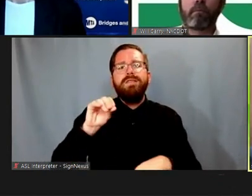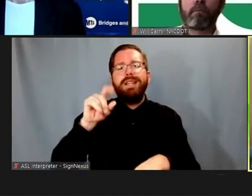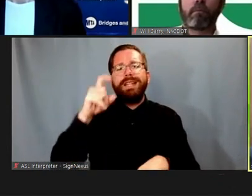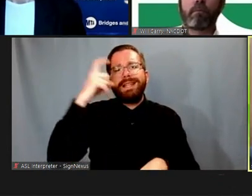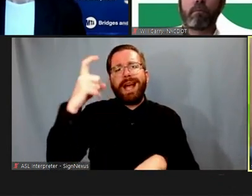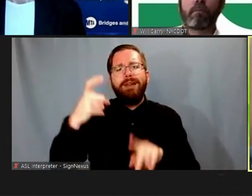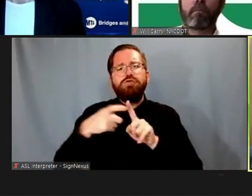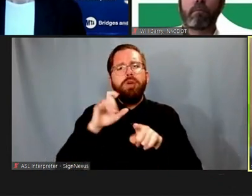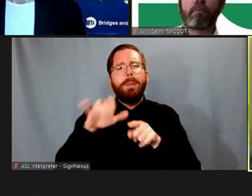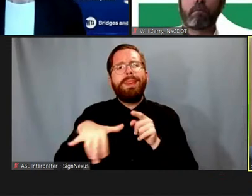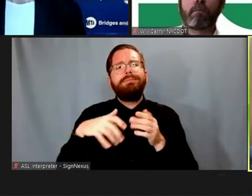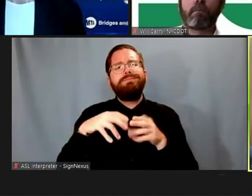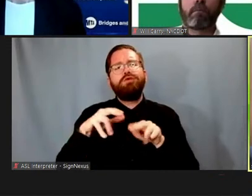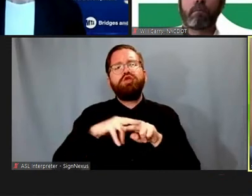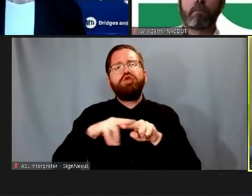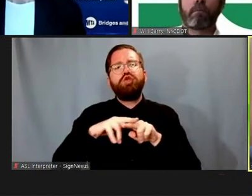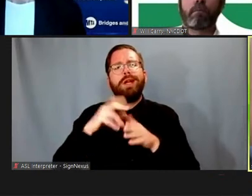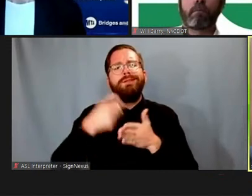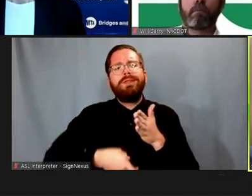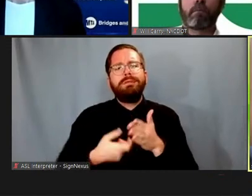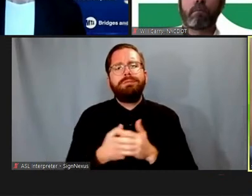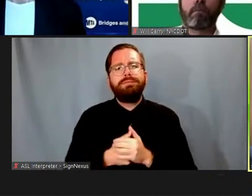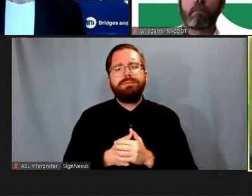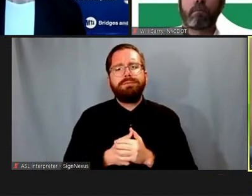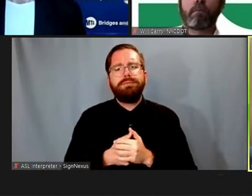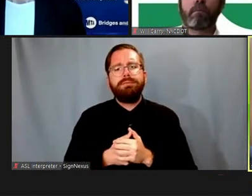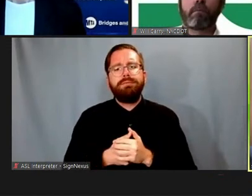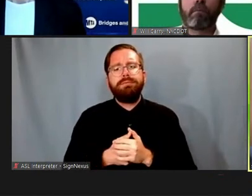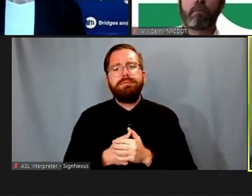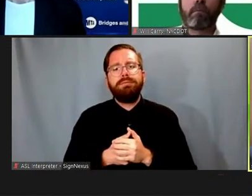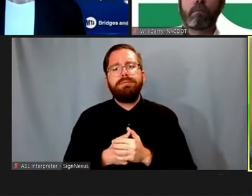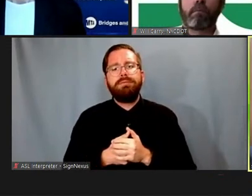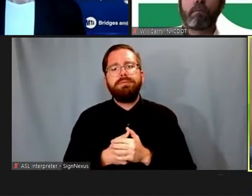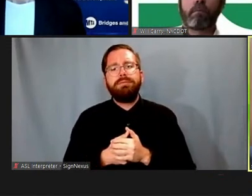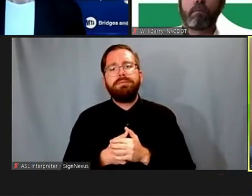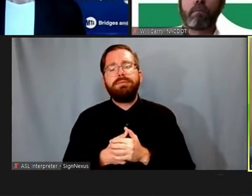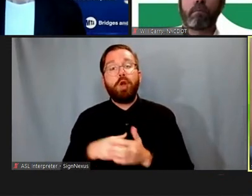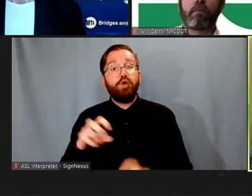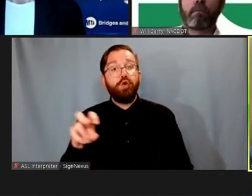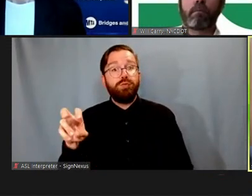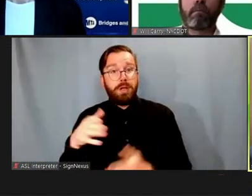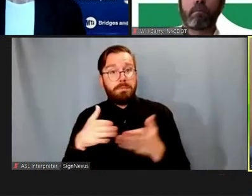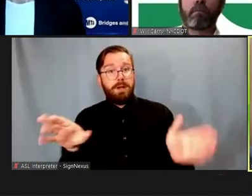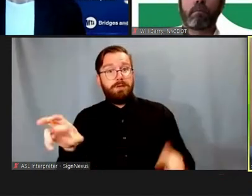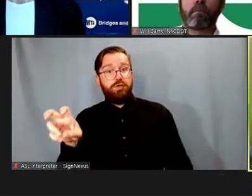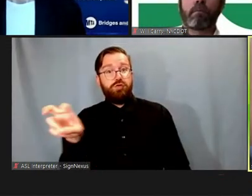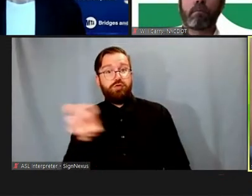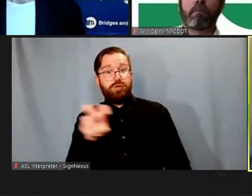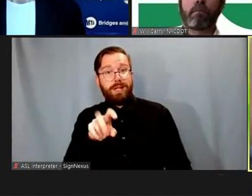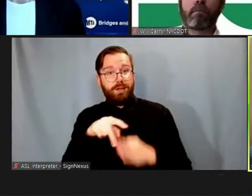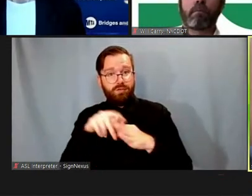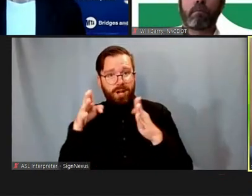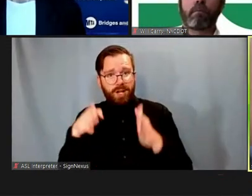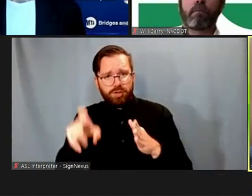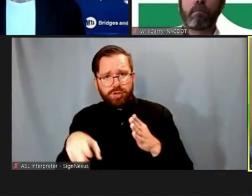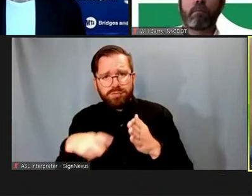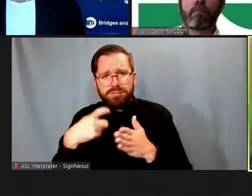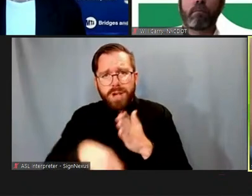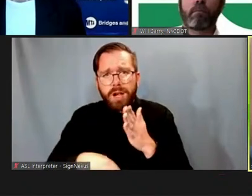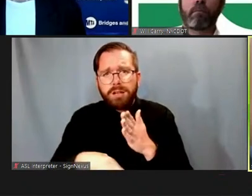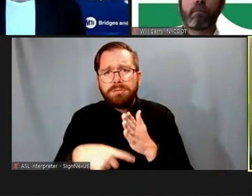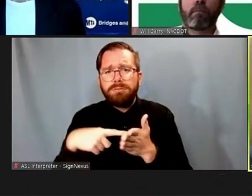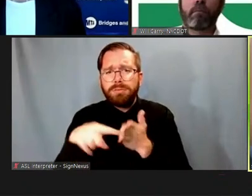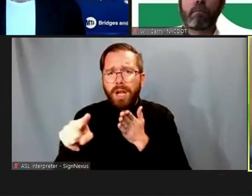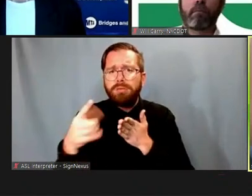and transit riders should be the one paying not us or if anything let's compromise